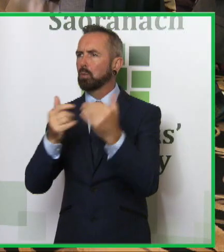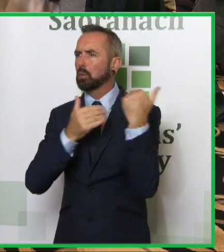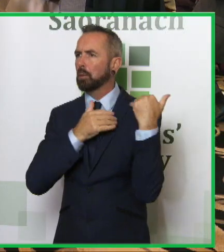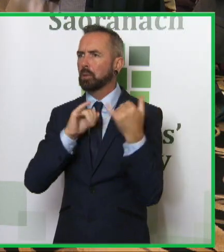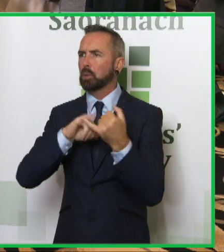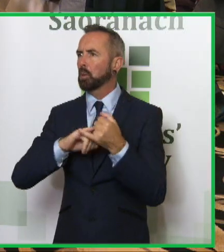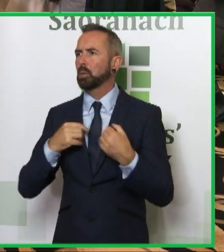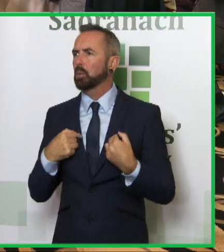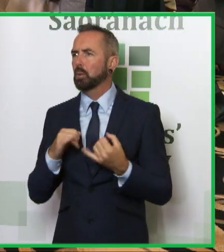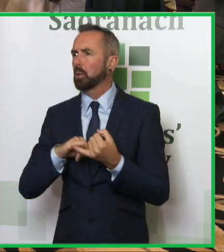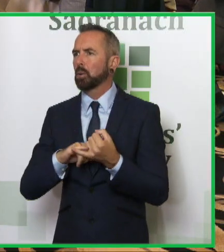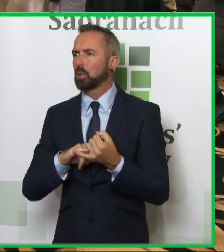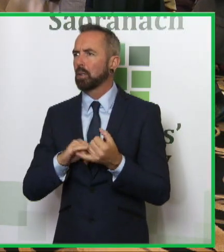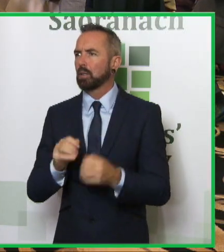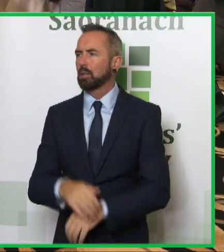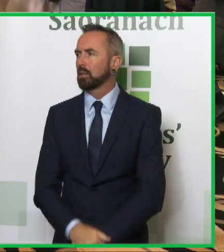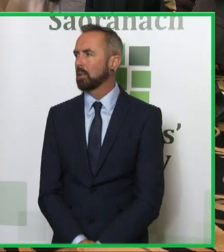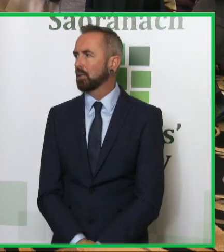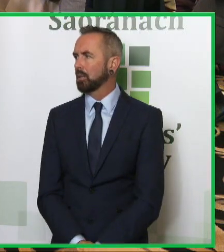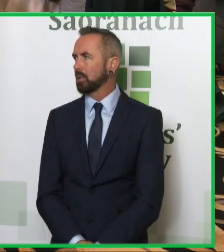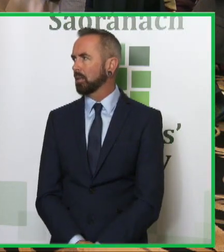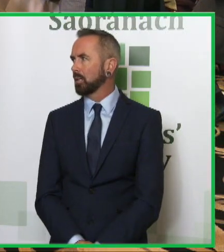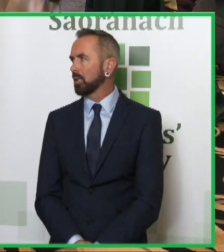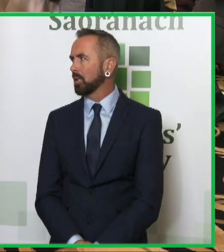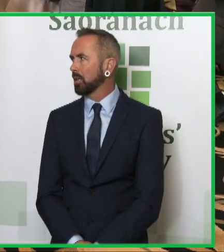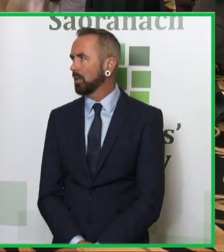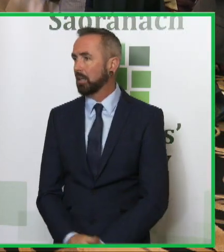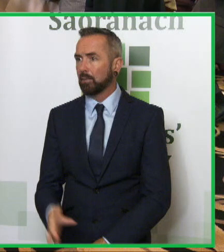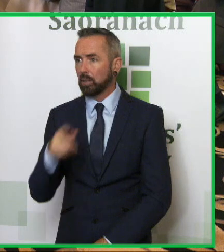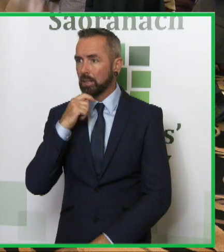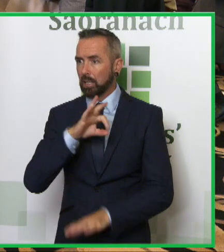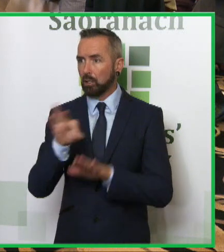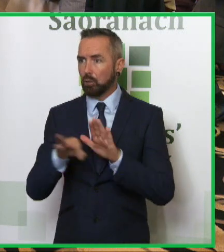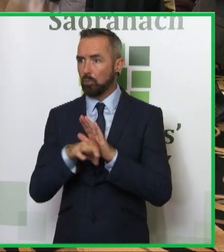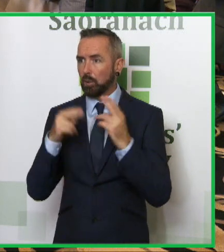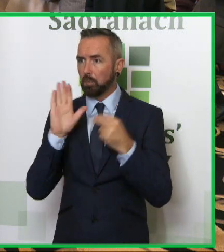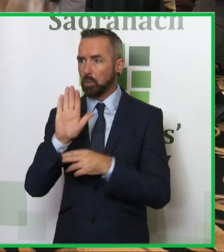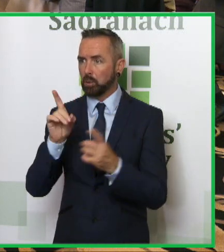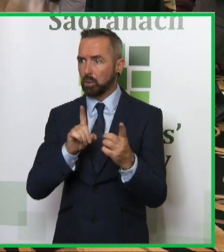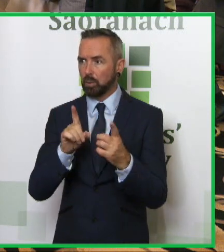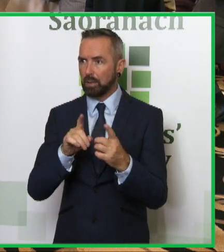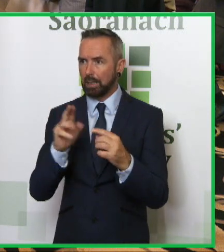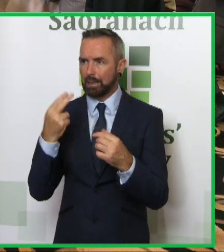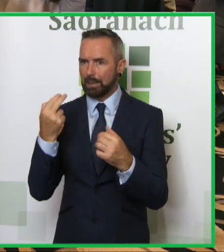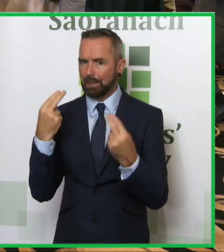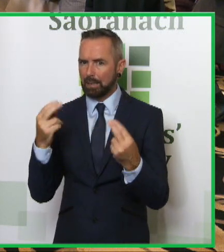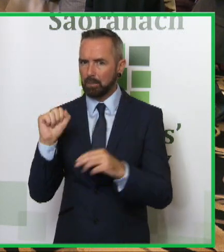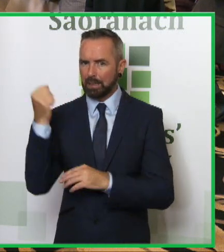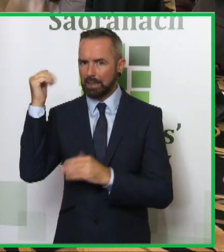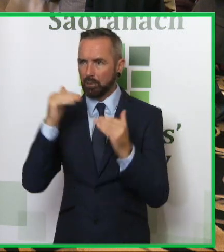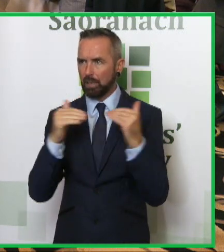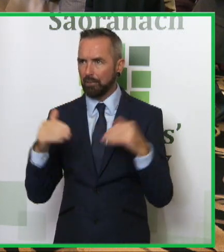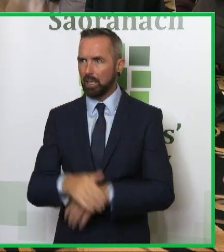Yeah. No, I think that's, if you're saying government need to do it, accountability, it'll have to be at a very senior level, at government level, I